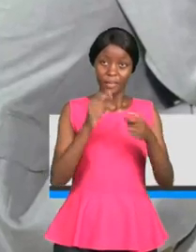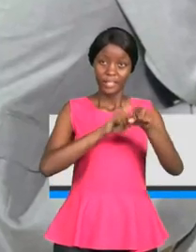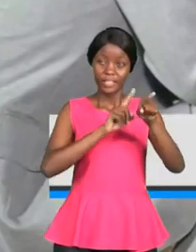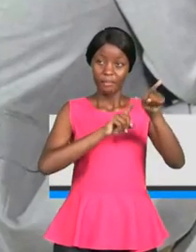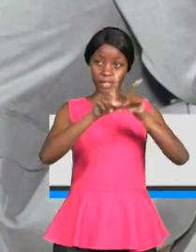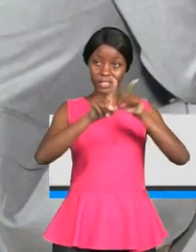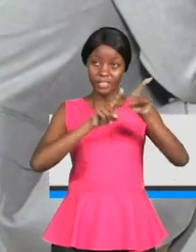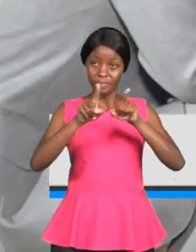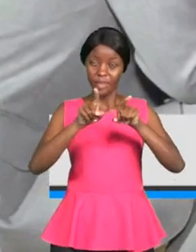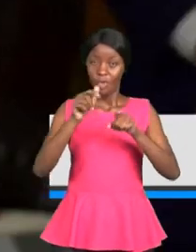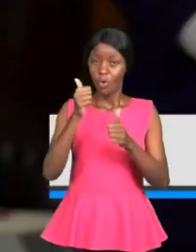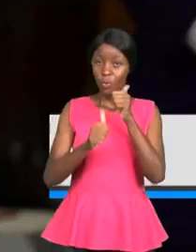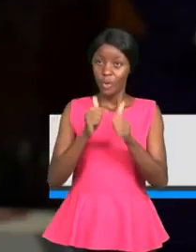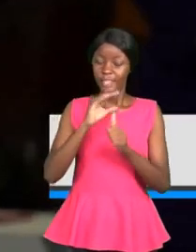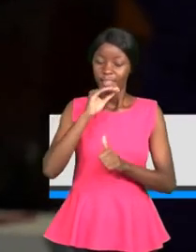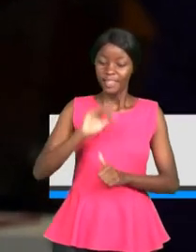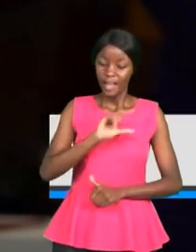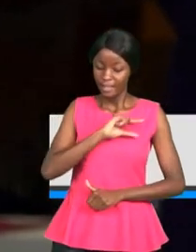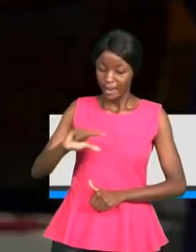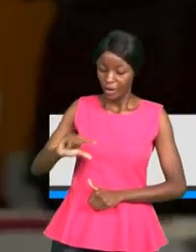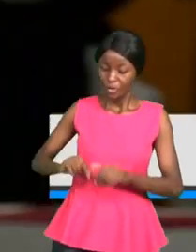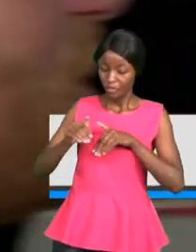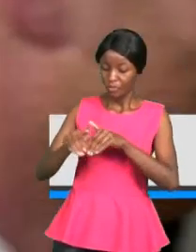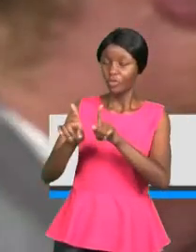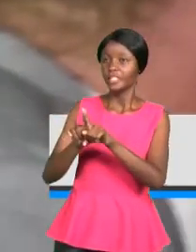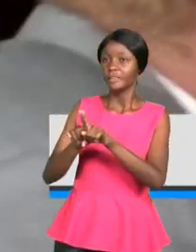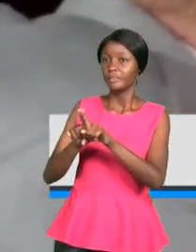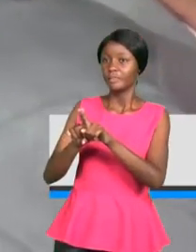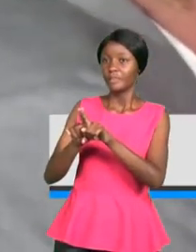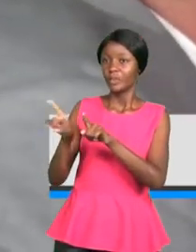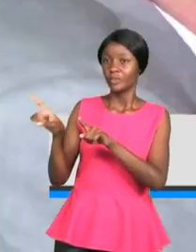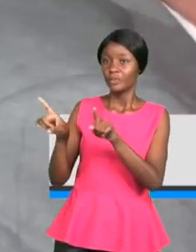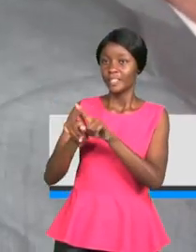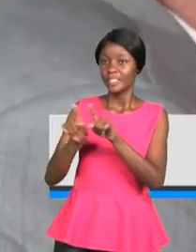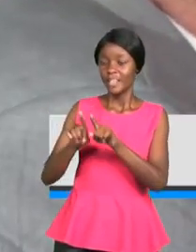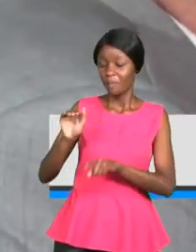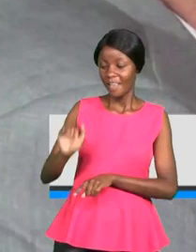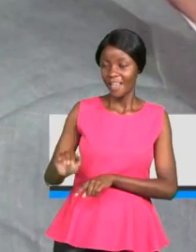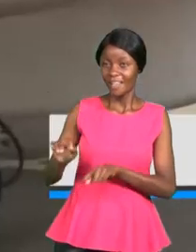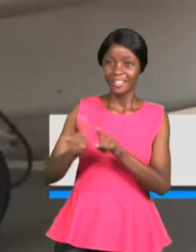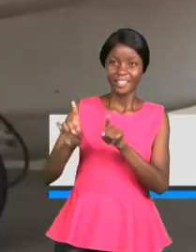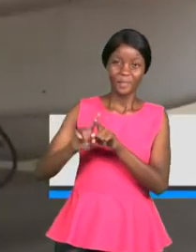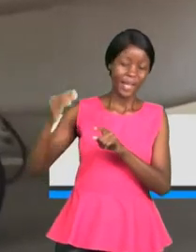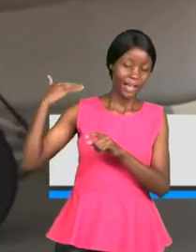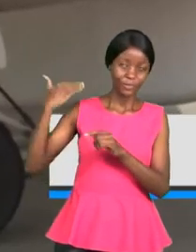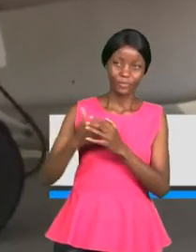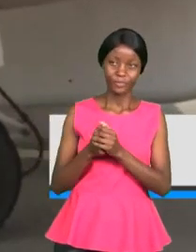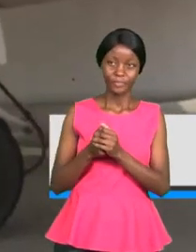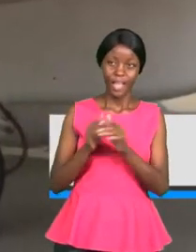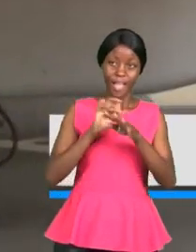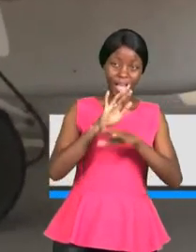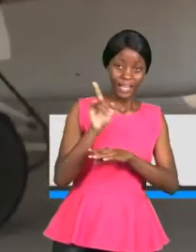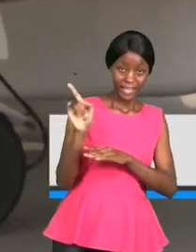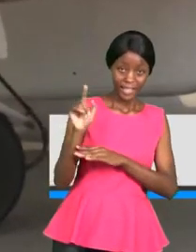follow in Diana's footsteps. You still look as young as you did in those pictures all those years ago. Early in the day,